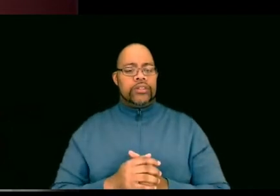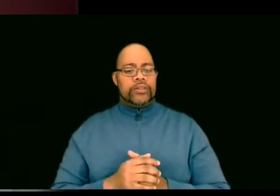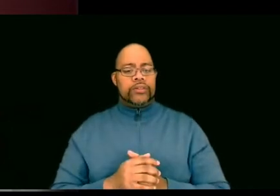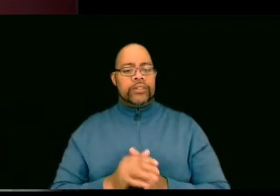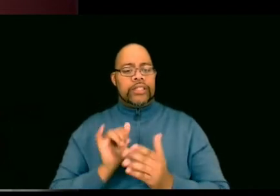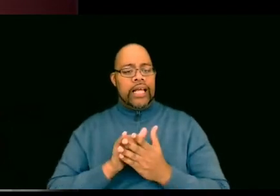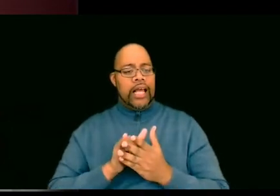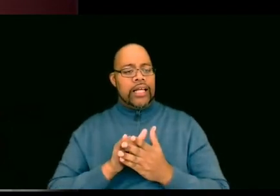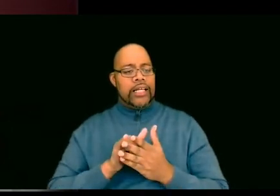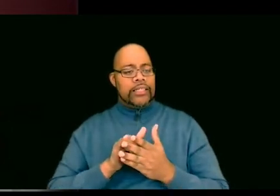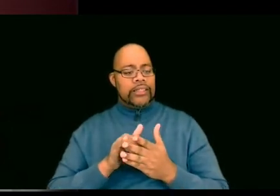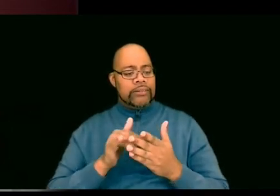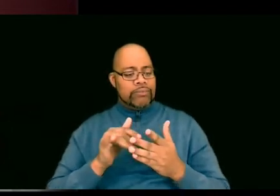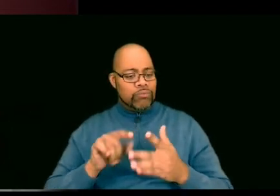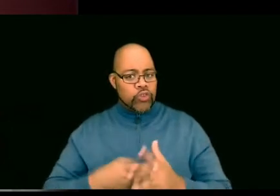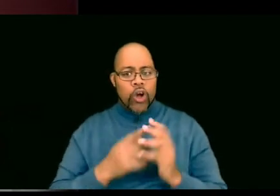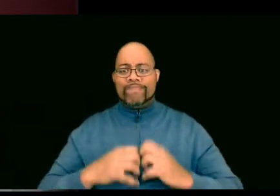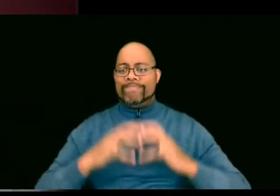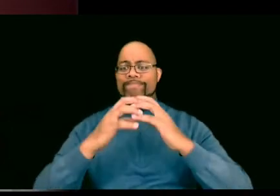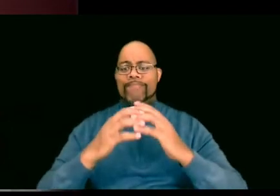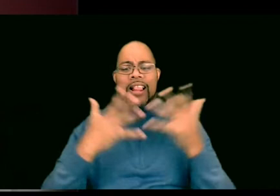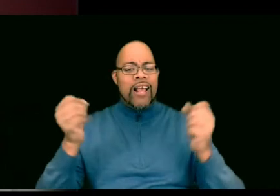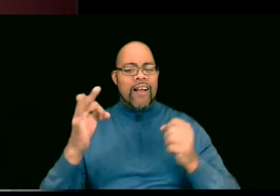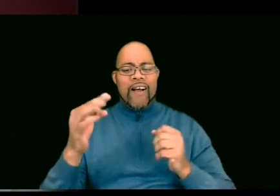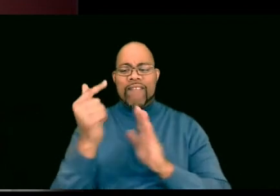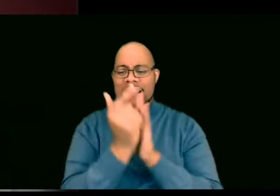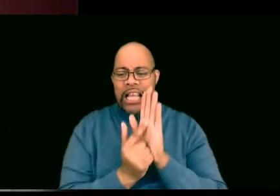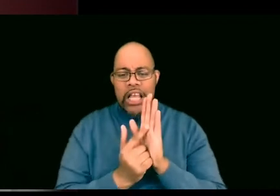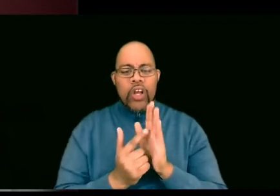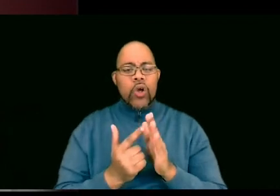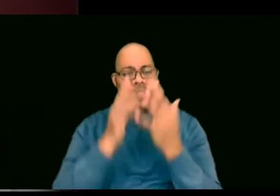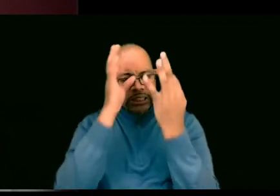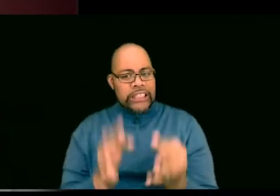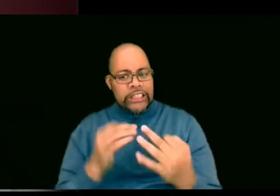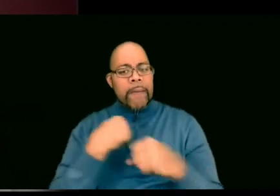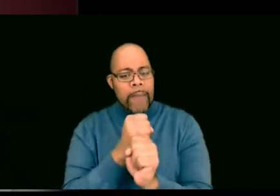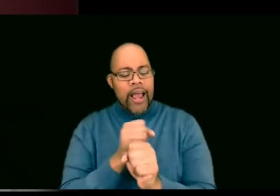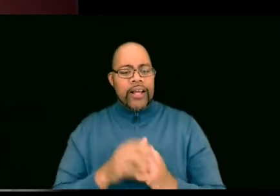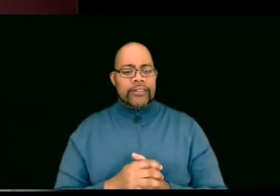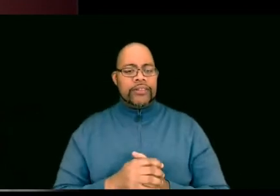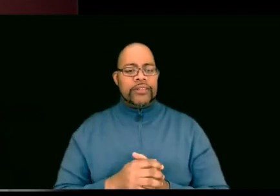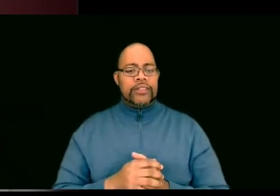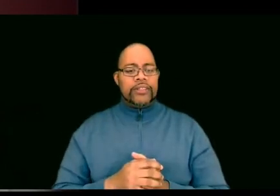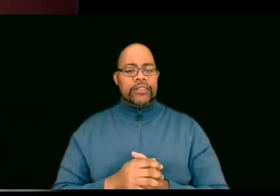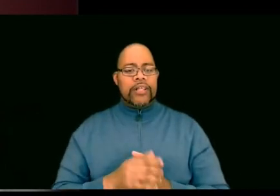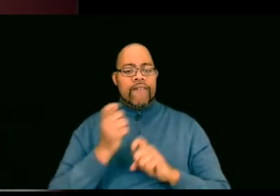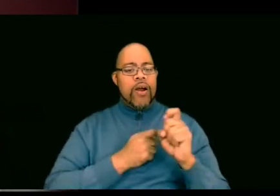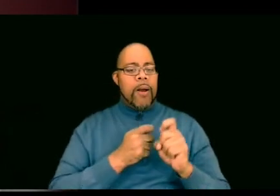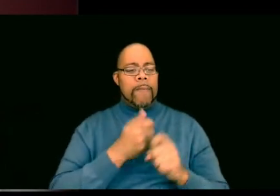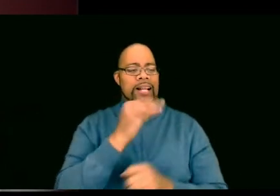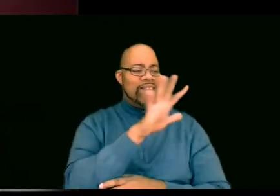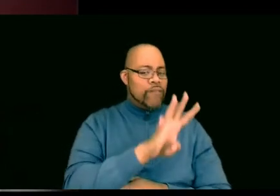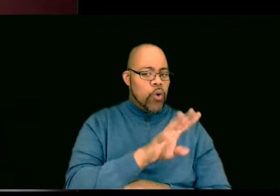were coming in, so to say, lots of legal decisions being made, say